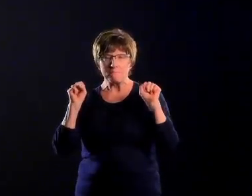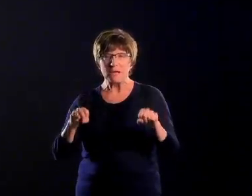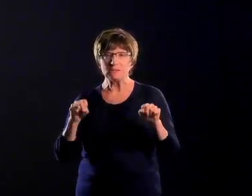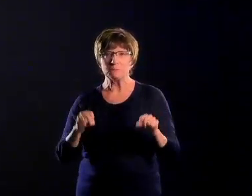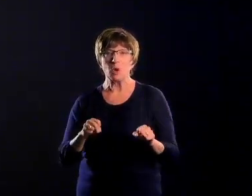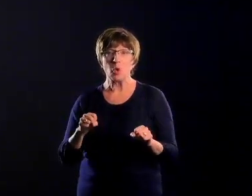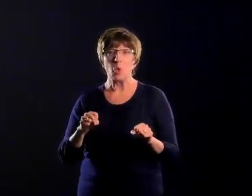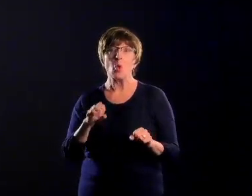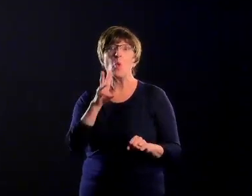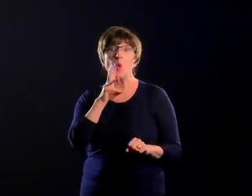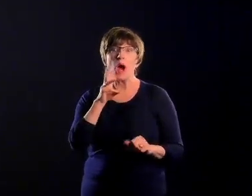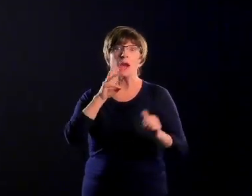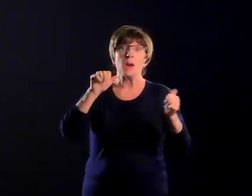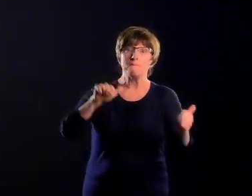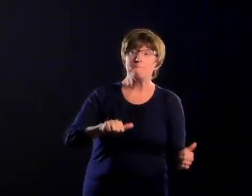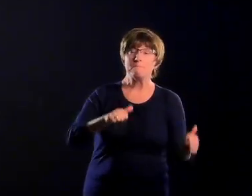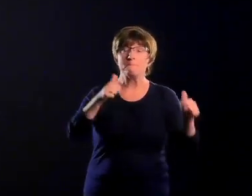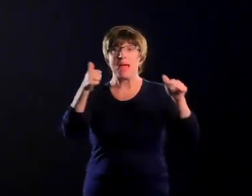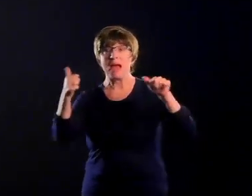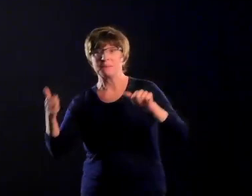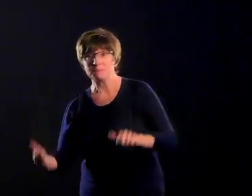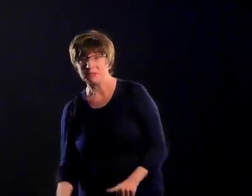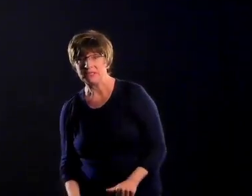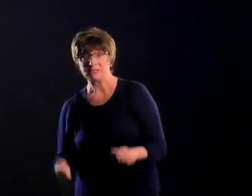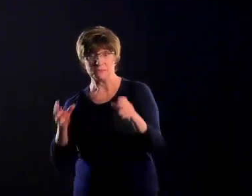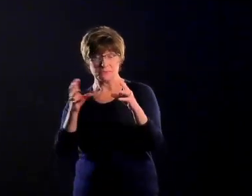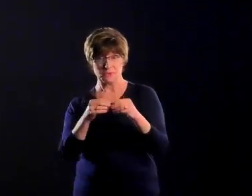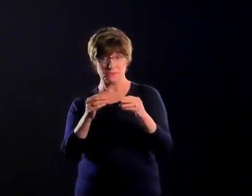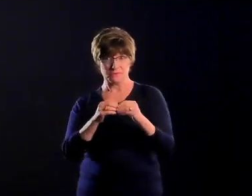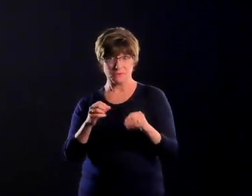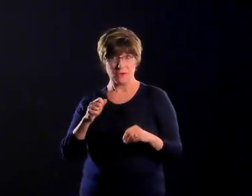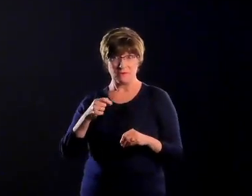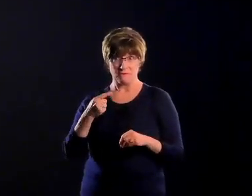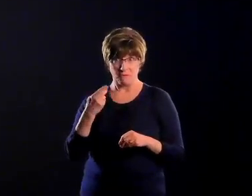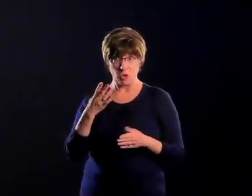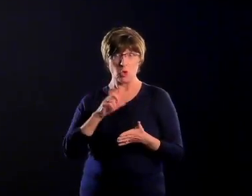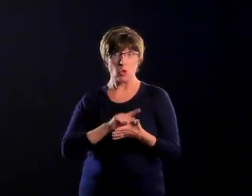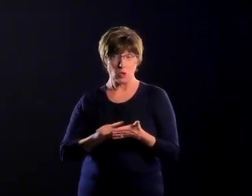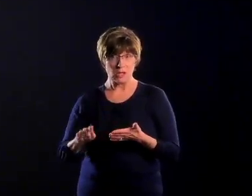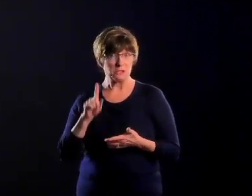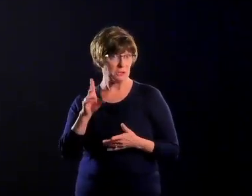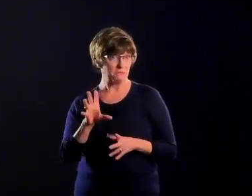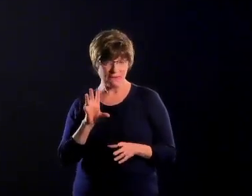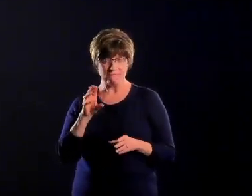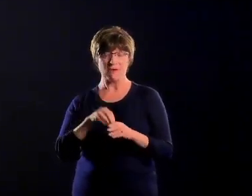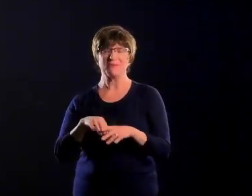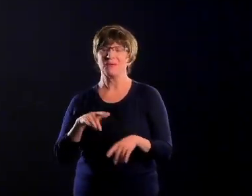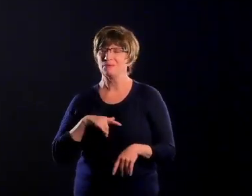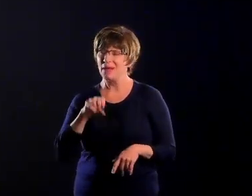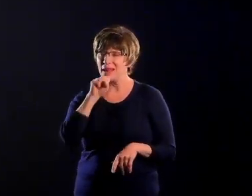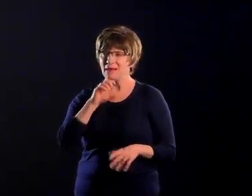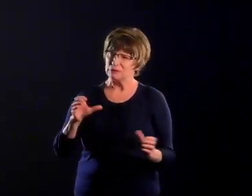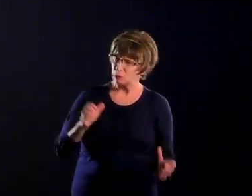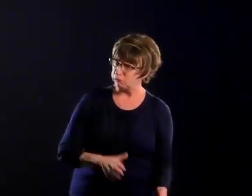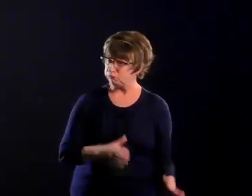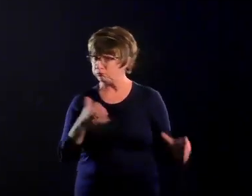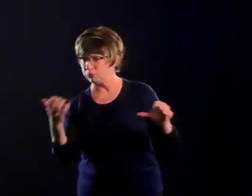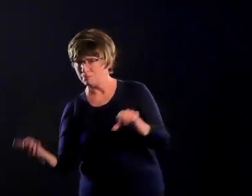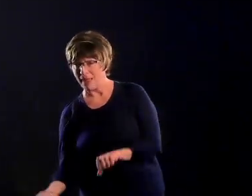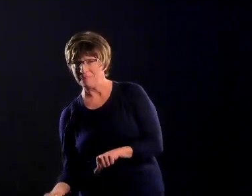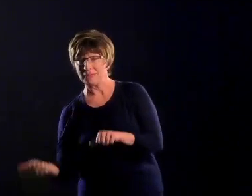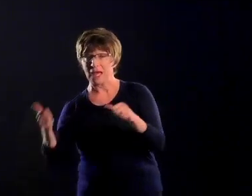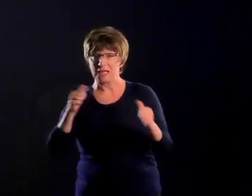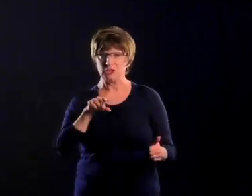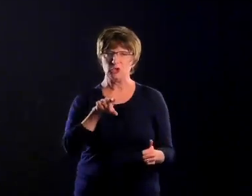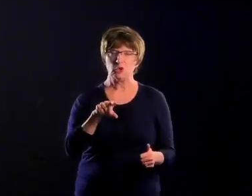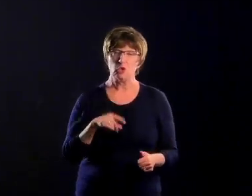that'll be held in our parking lot a couple of weeks from now. You can be a part of that. We'd love to dunk you in some water, baptize you as you now